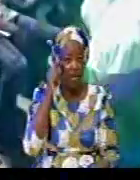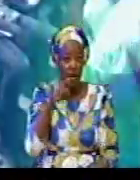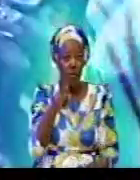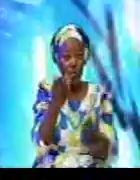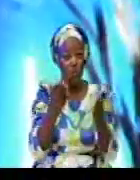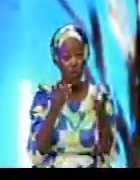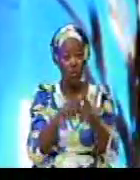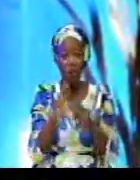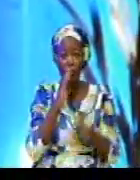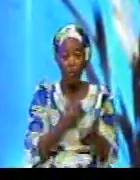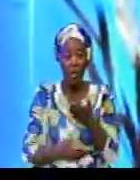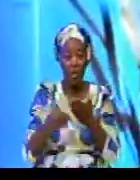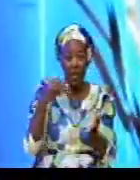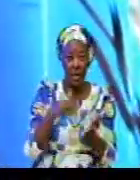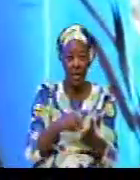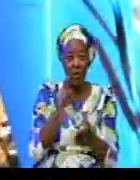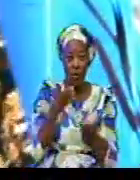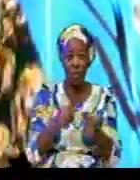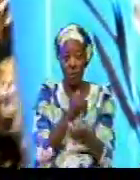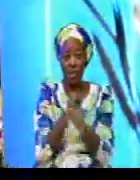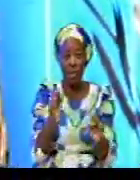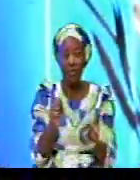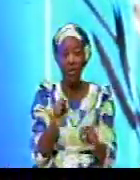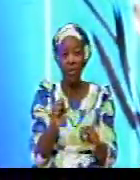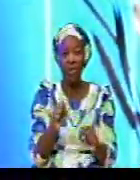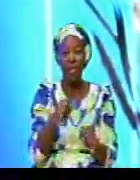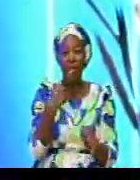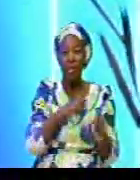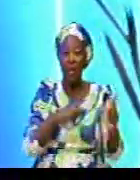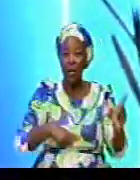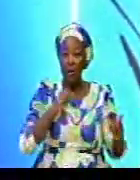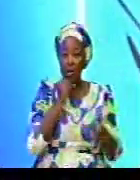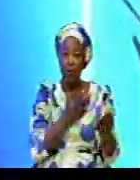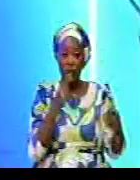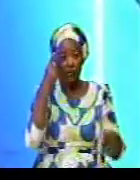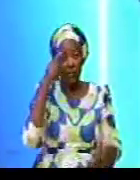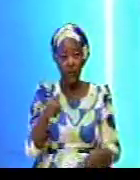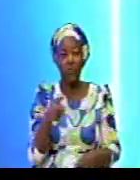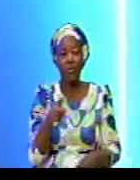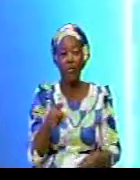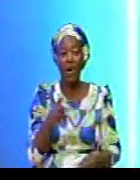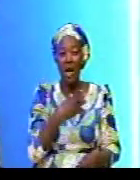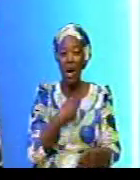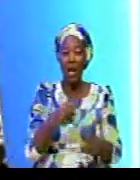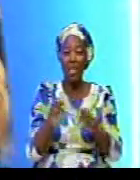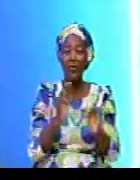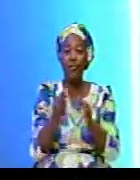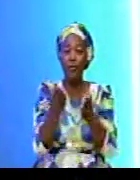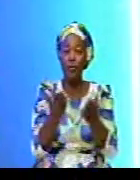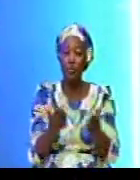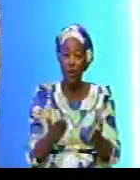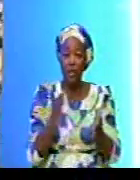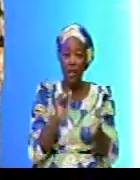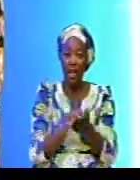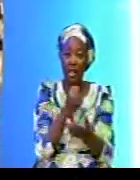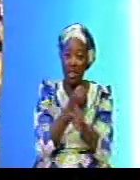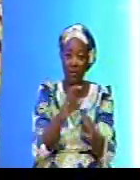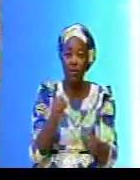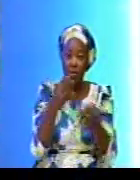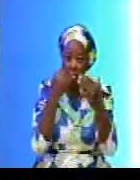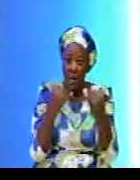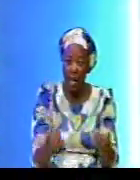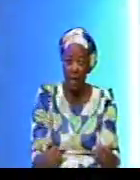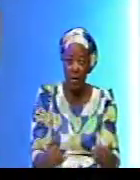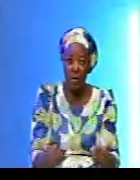Tonight, when you're here, you want to be saved, you want to be born again, the Lord is waiting for